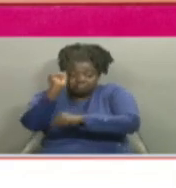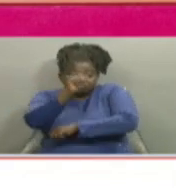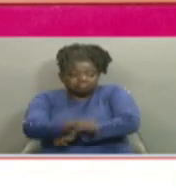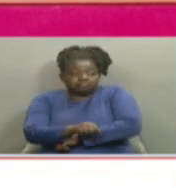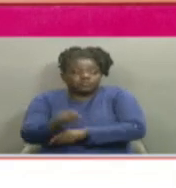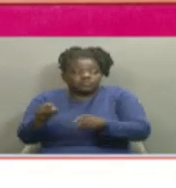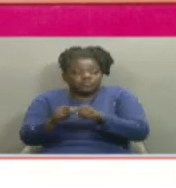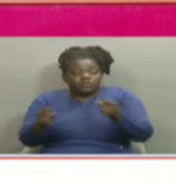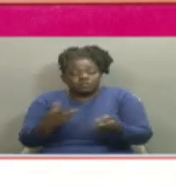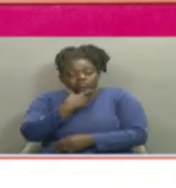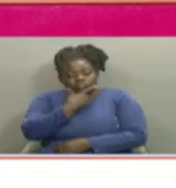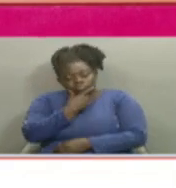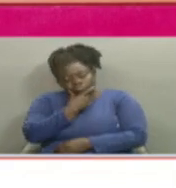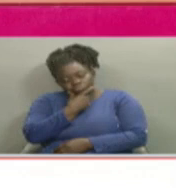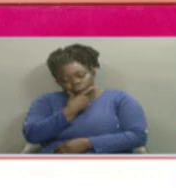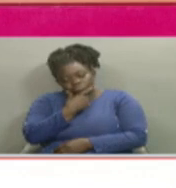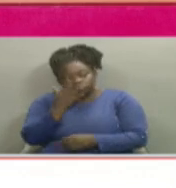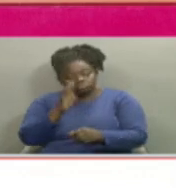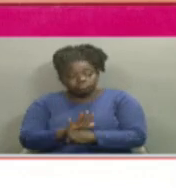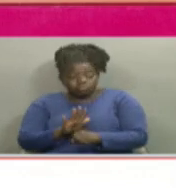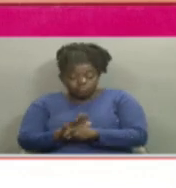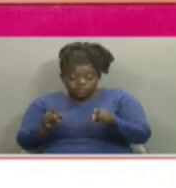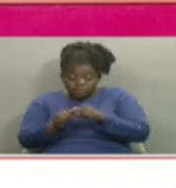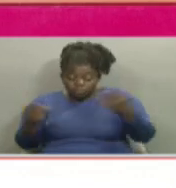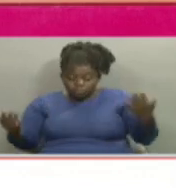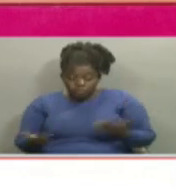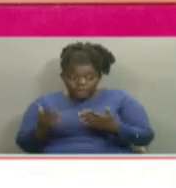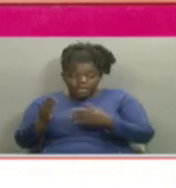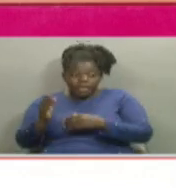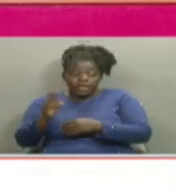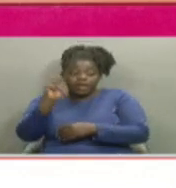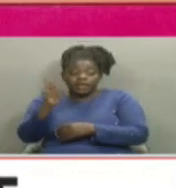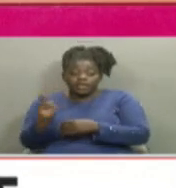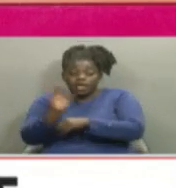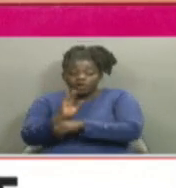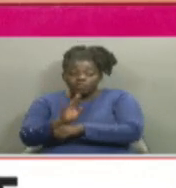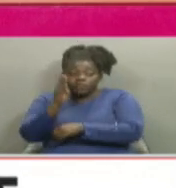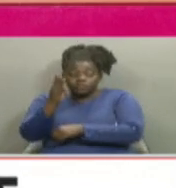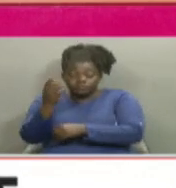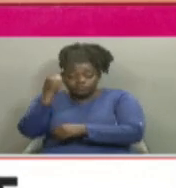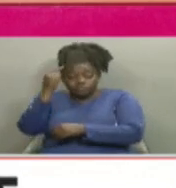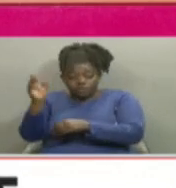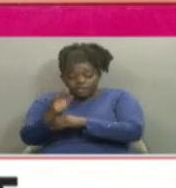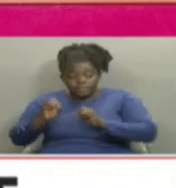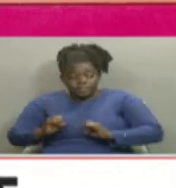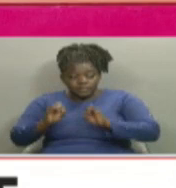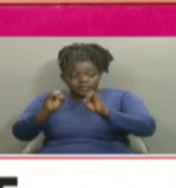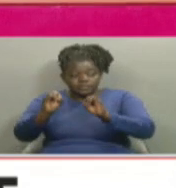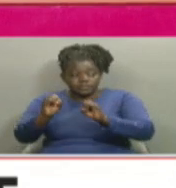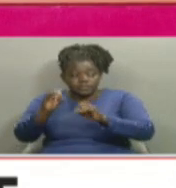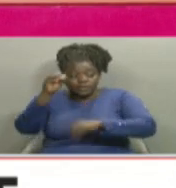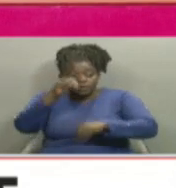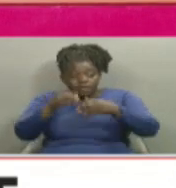bo ennaku kaakano ebeetimbye. Nga tukyali e Kenya, bakamisona bana ku kakiika ka Independent Electoral